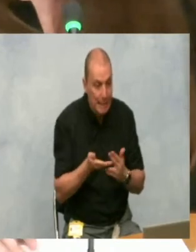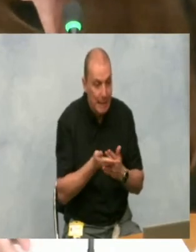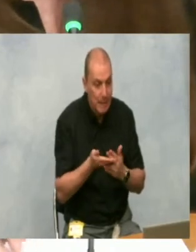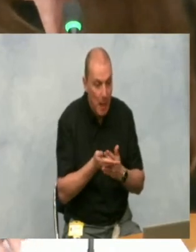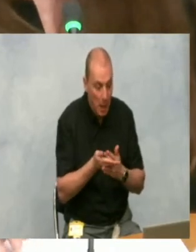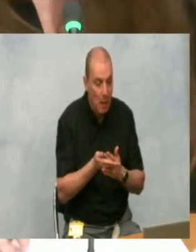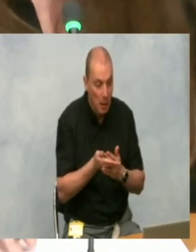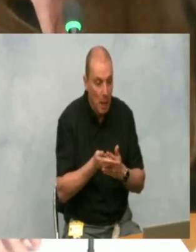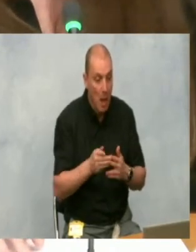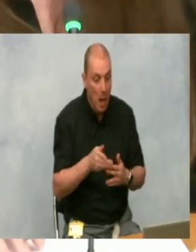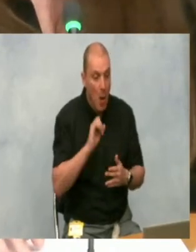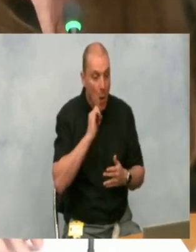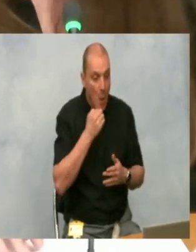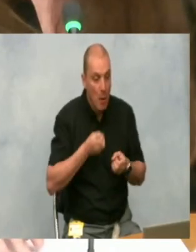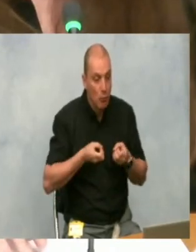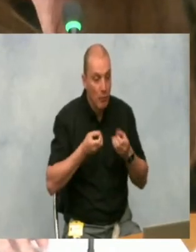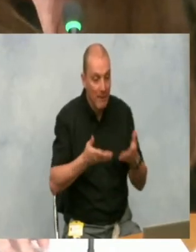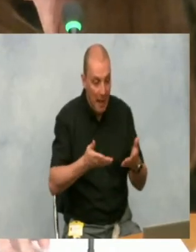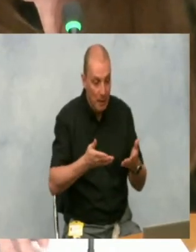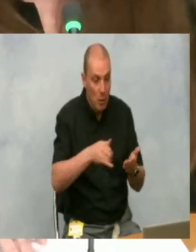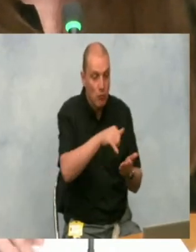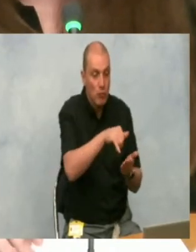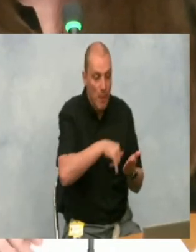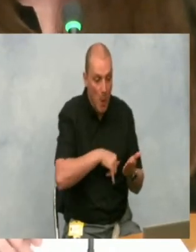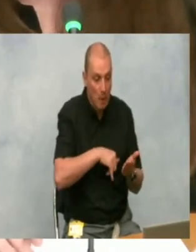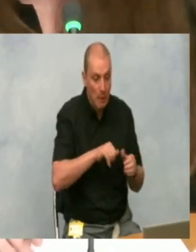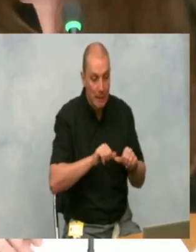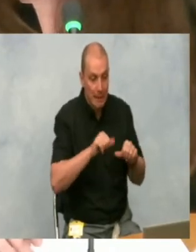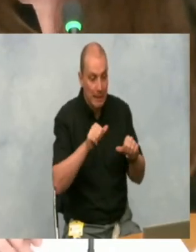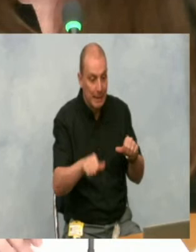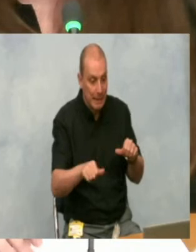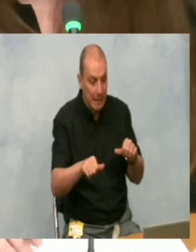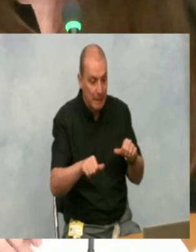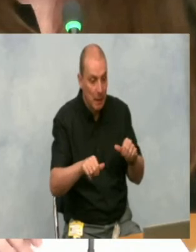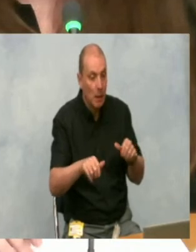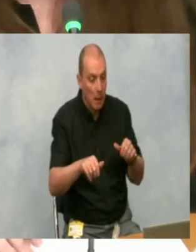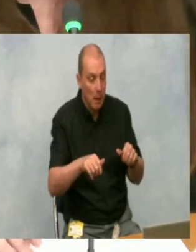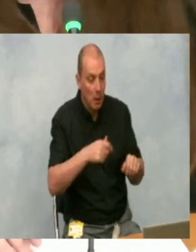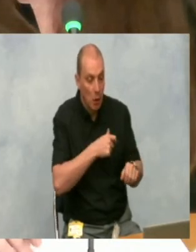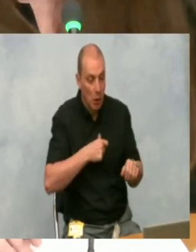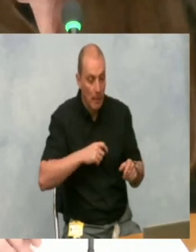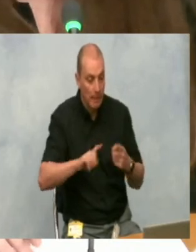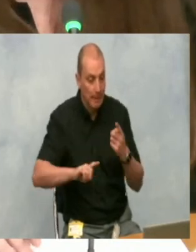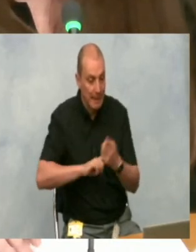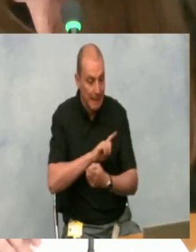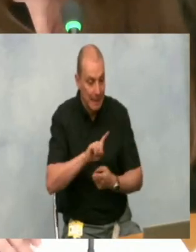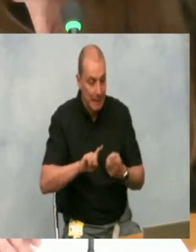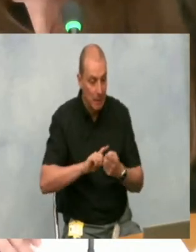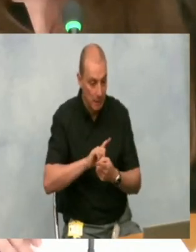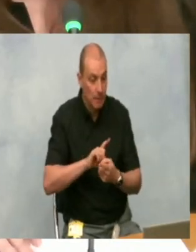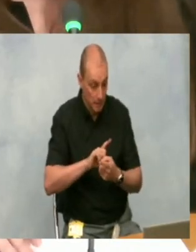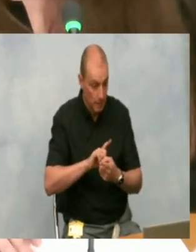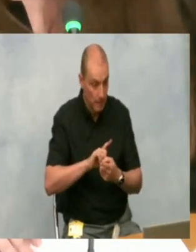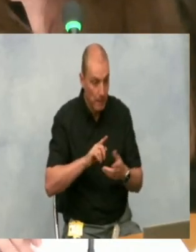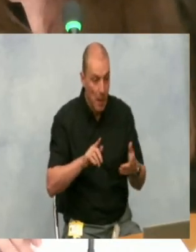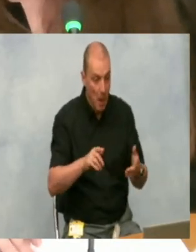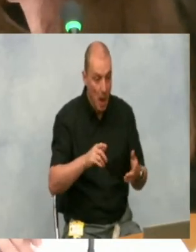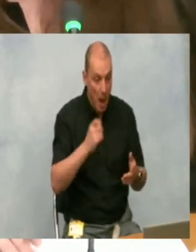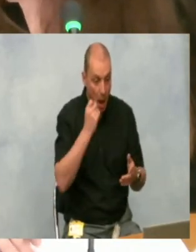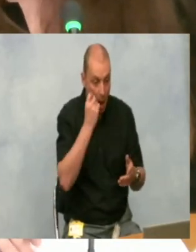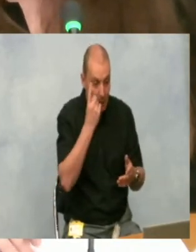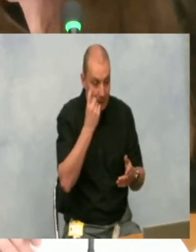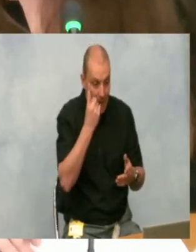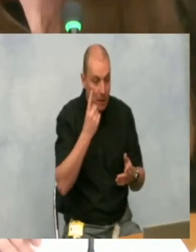I can provide details for the next report. We are very conscious of the pressures for housing of all